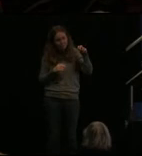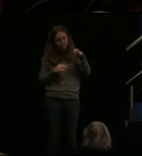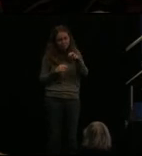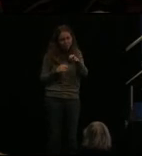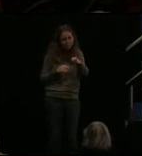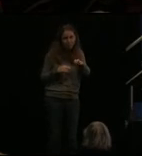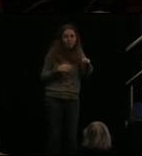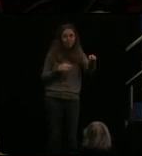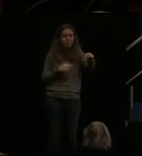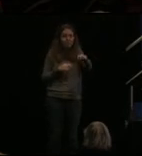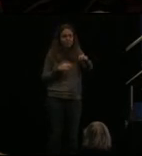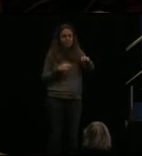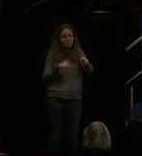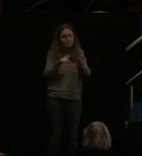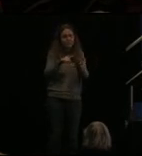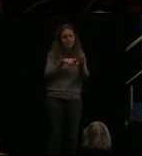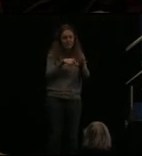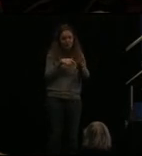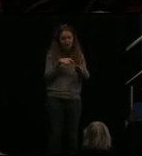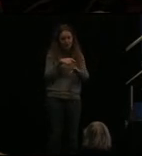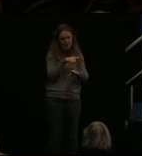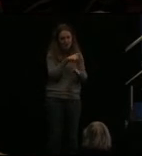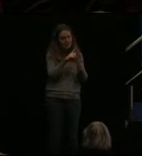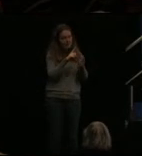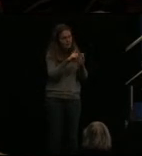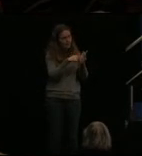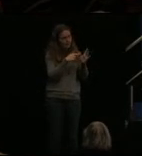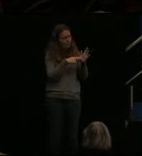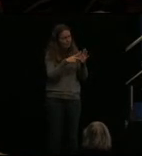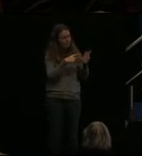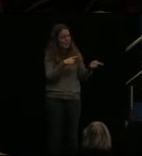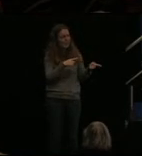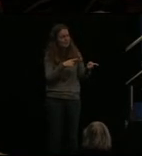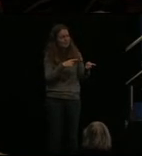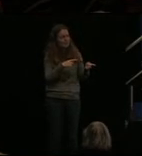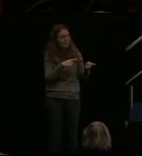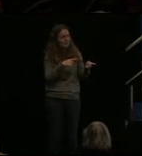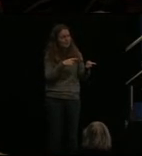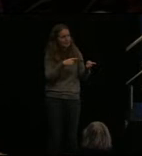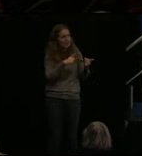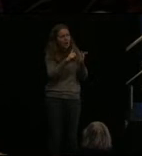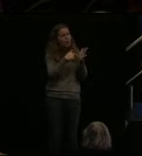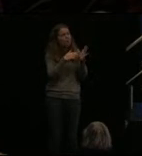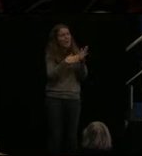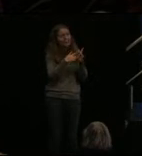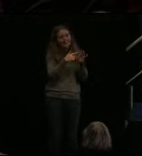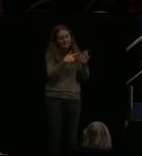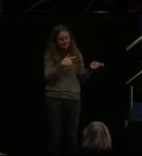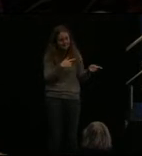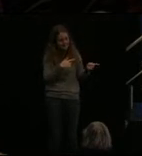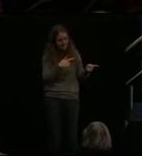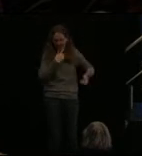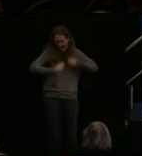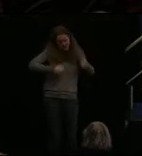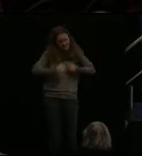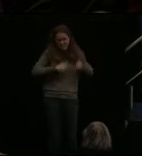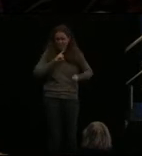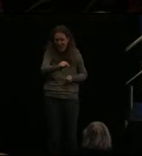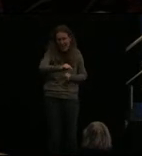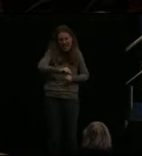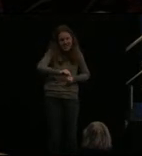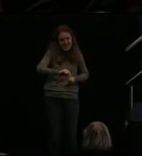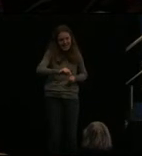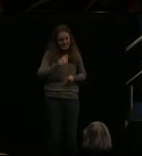Nicholas Park Drive, the youngster, Jamie Hines, put on a spurt. So I thought, okay. So